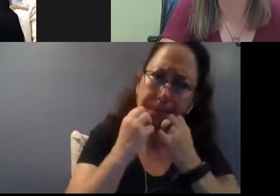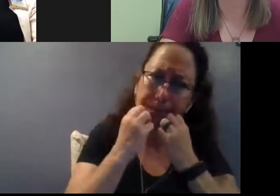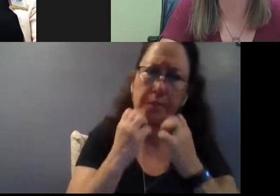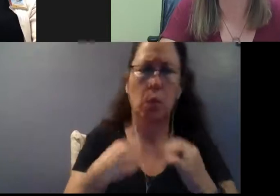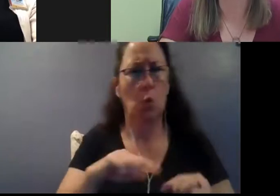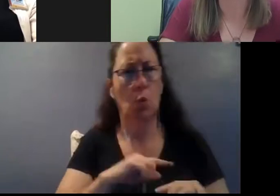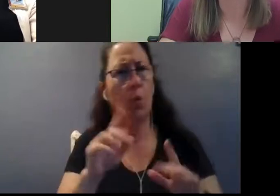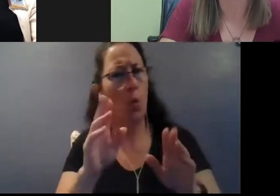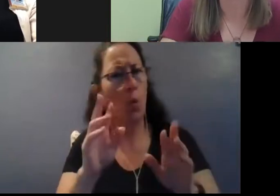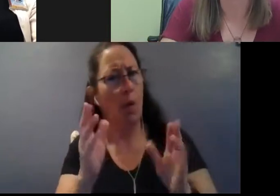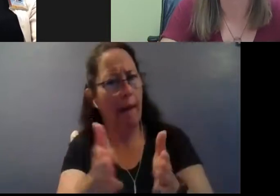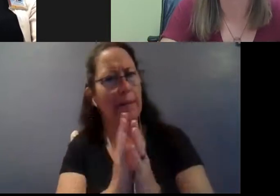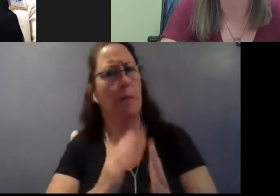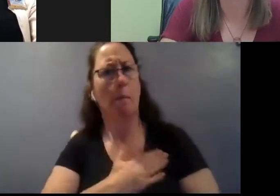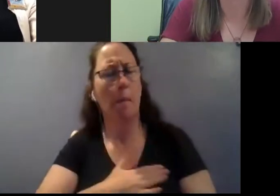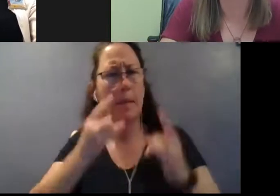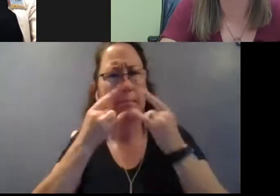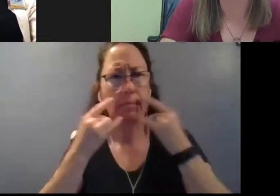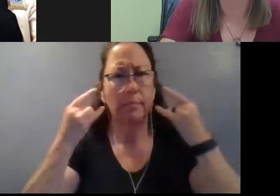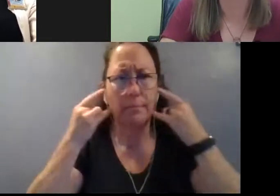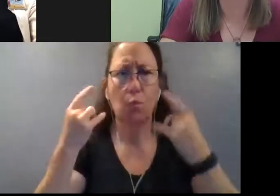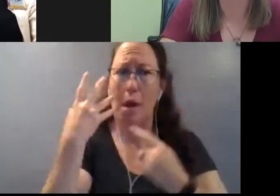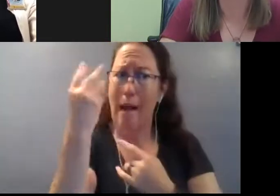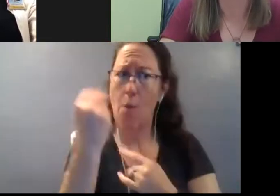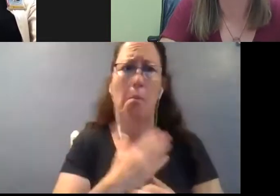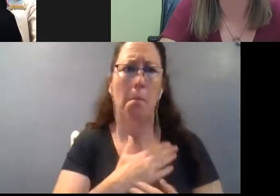you join us in that effort by wearing a mask in public.